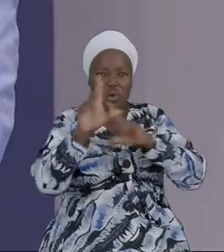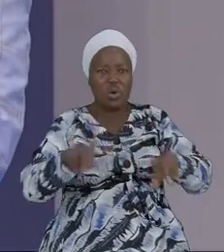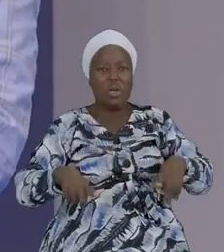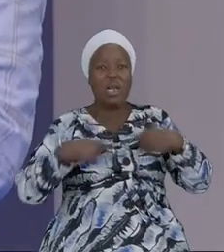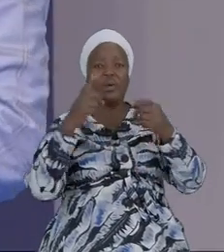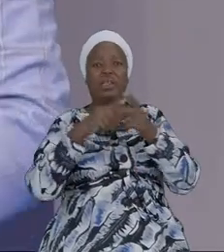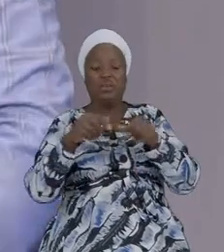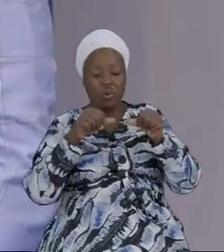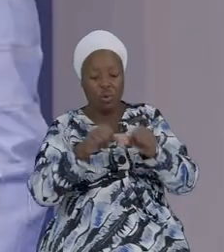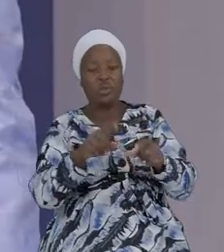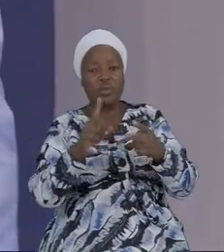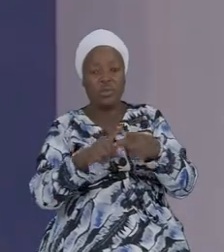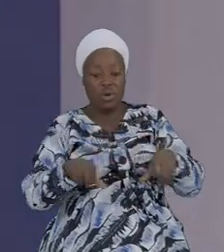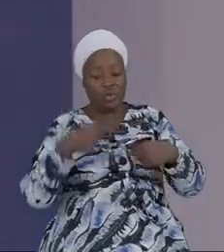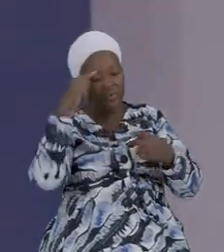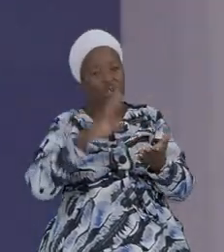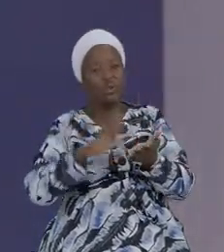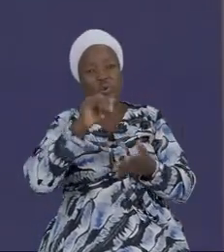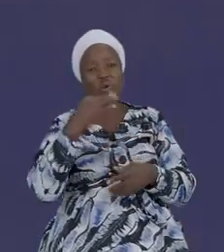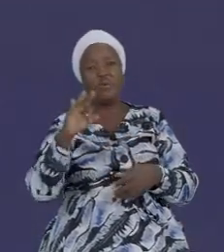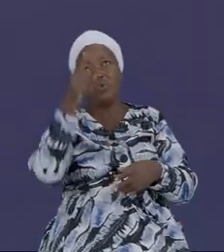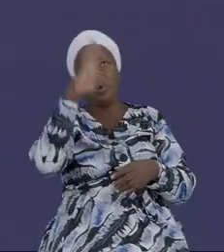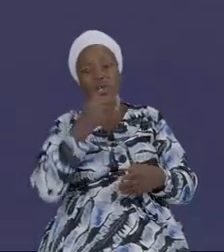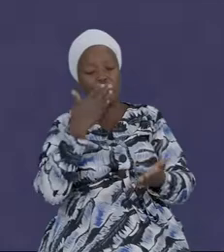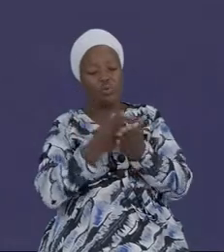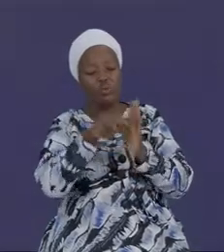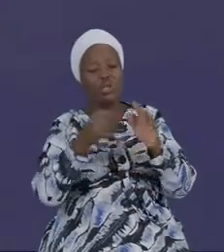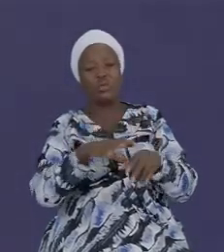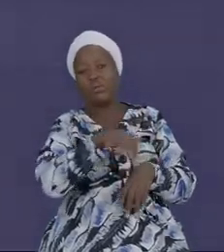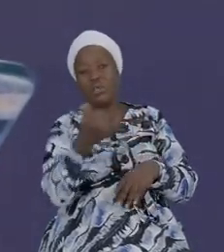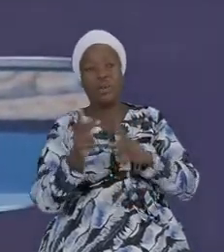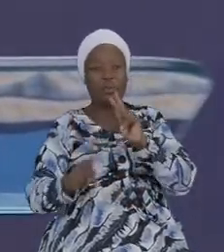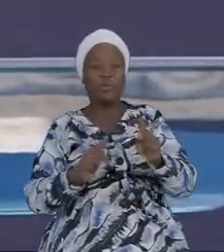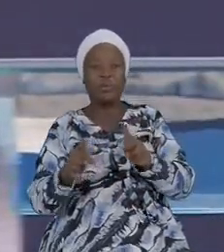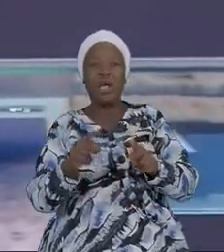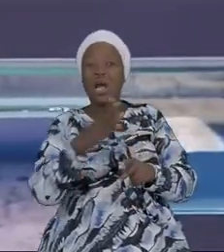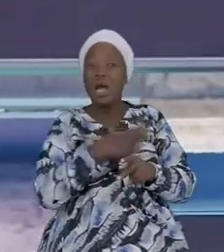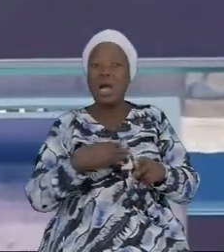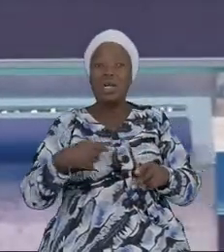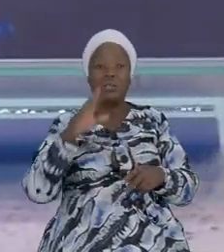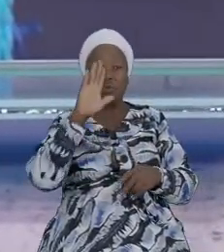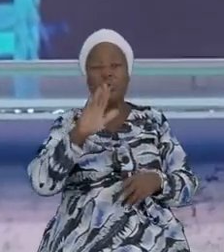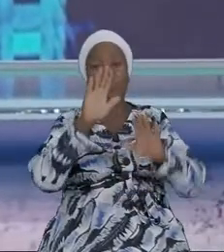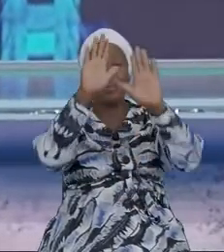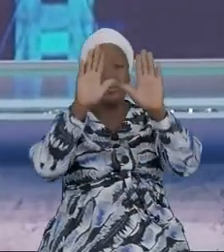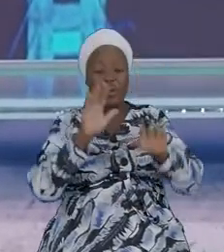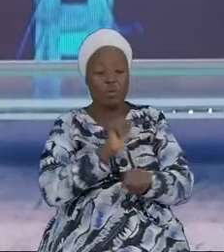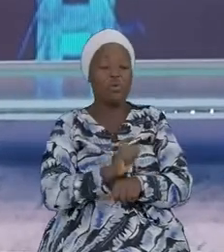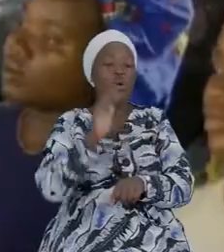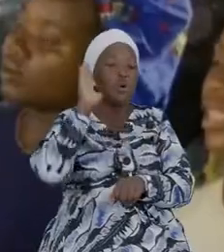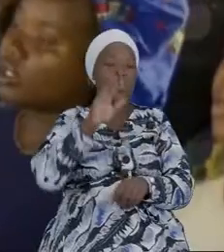and you keep on living for the glory of God and the goodness of other people, and your miracle